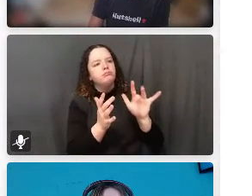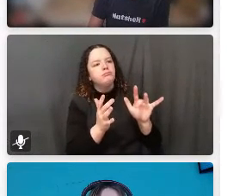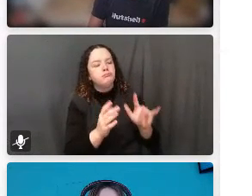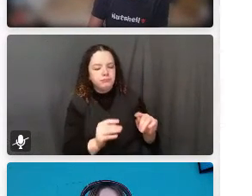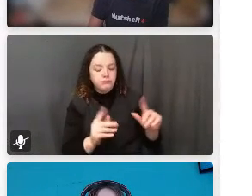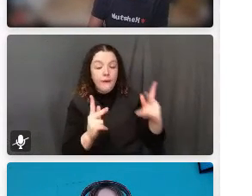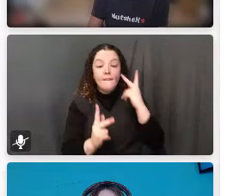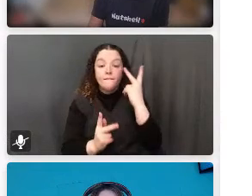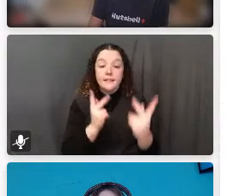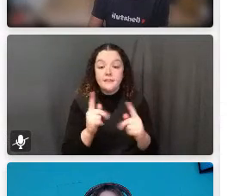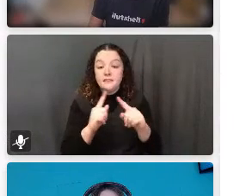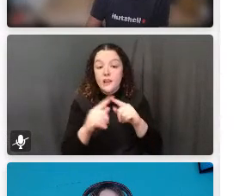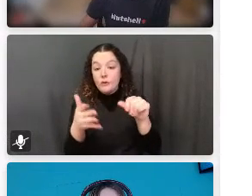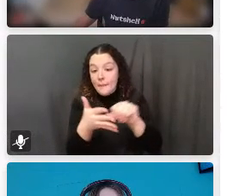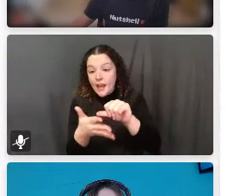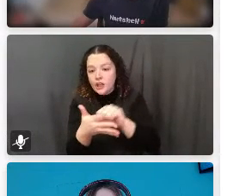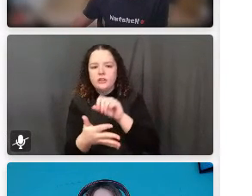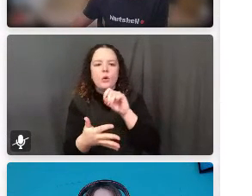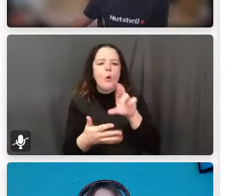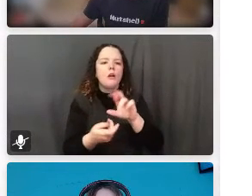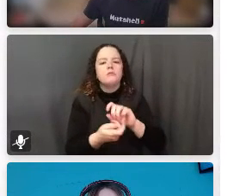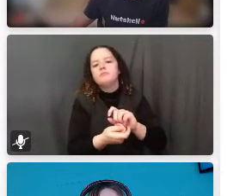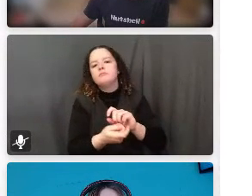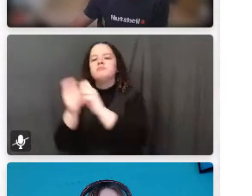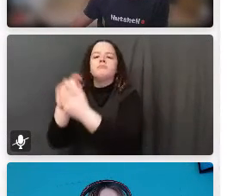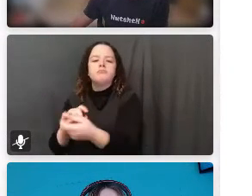converted after opening your emails.